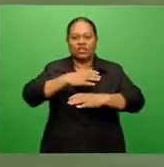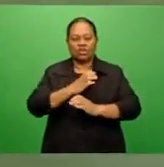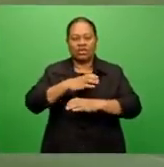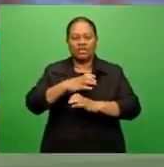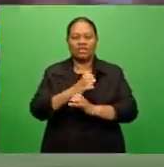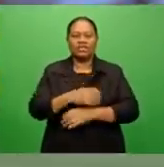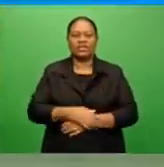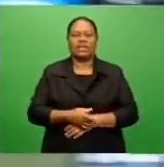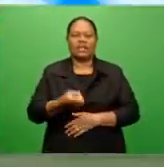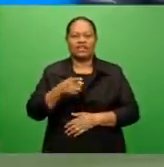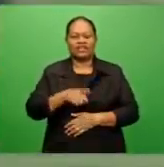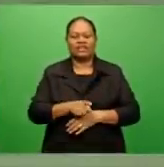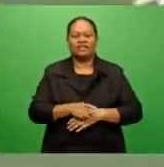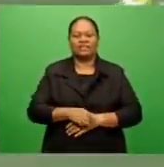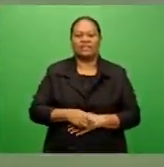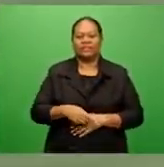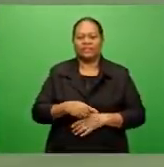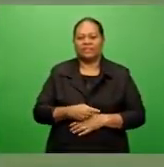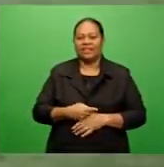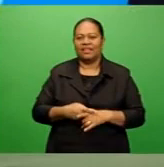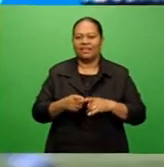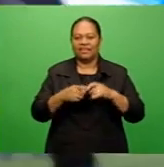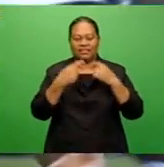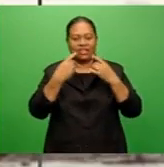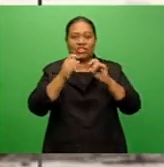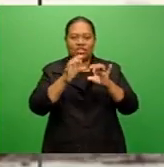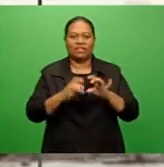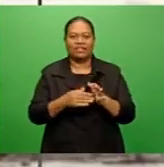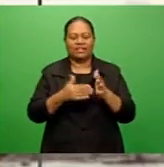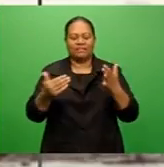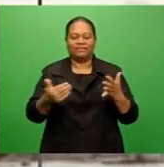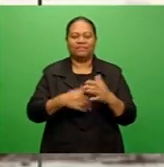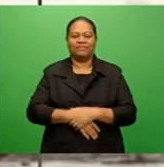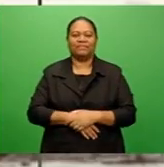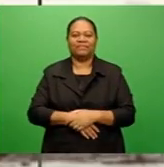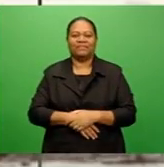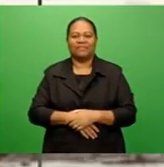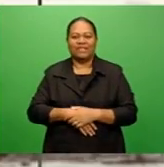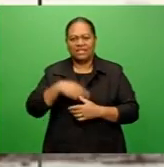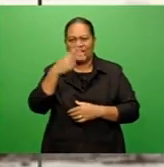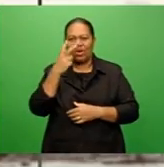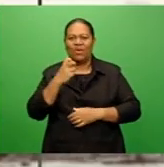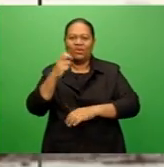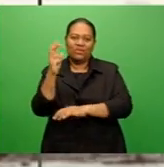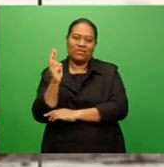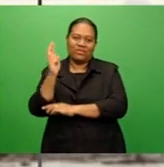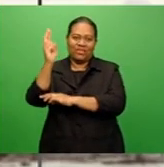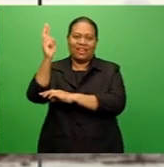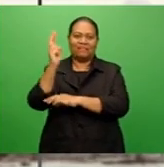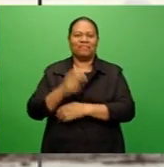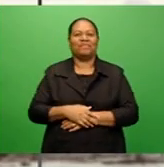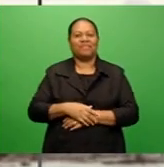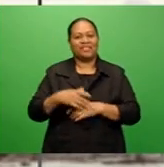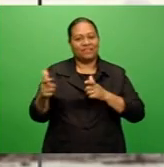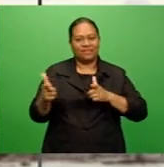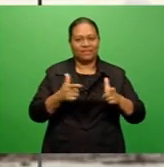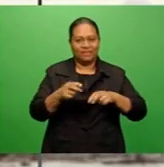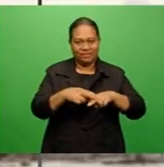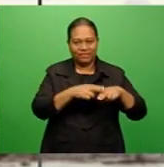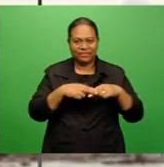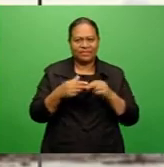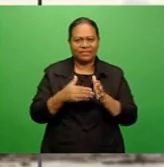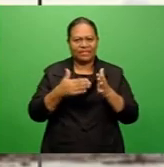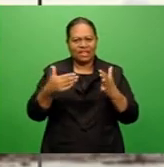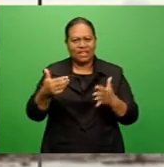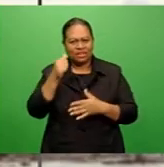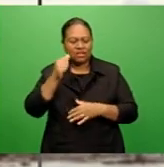Cup. Aquila Dama, FBC Sports. Former Fiji Sevens rep Elia Rana Kaiwata is determined